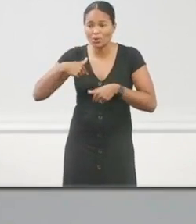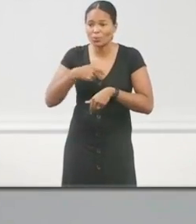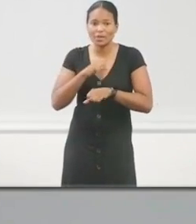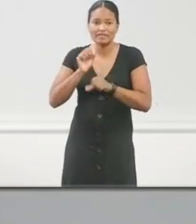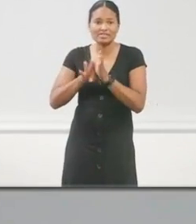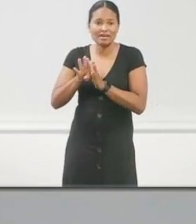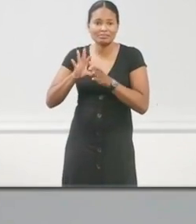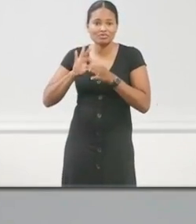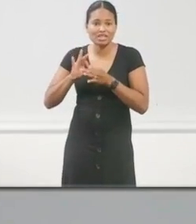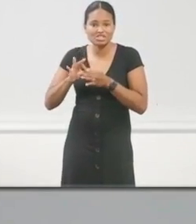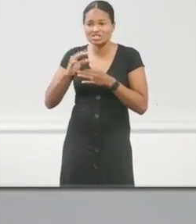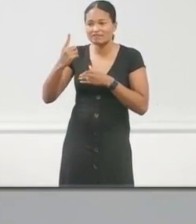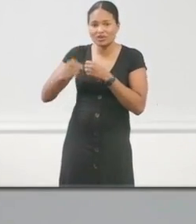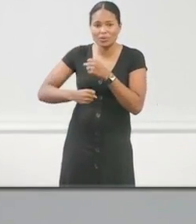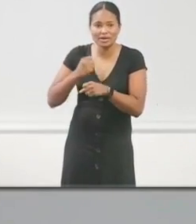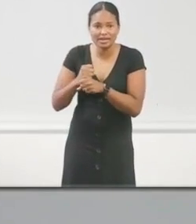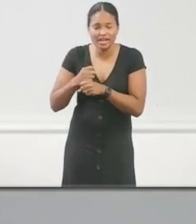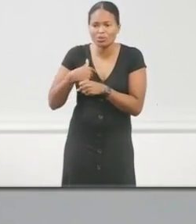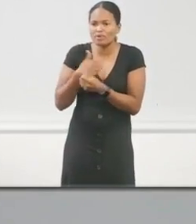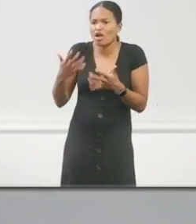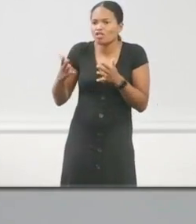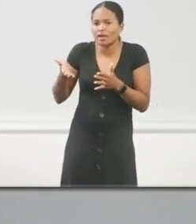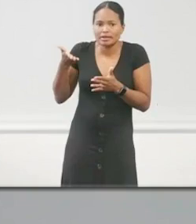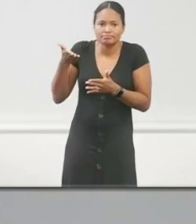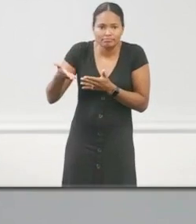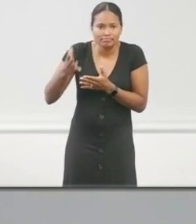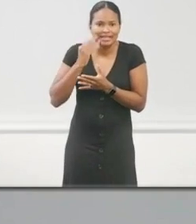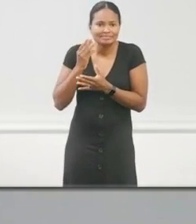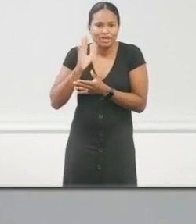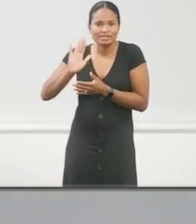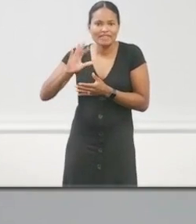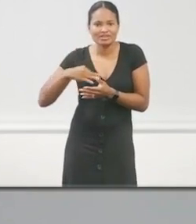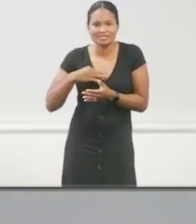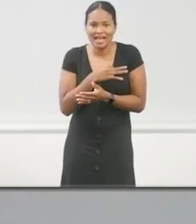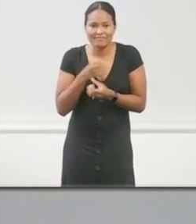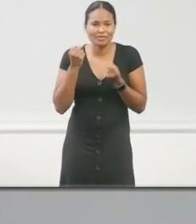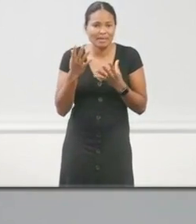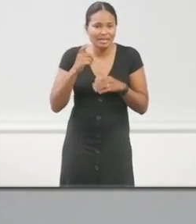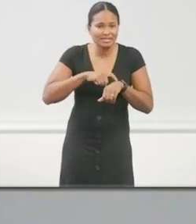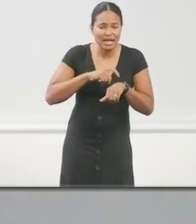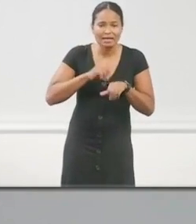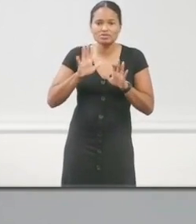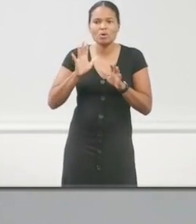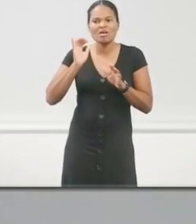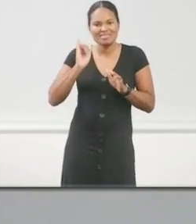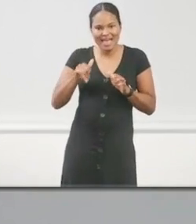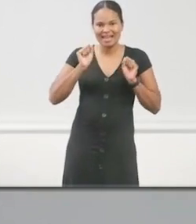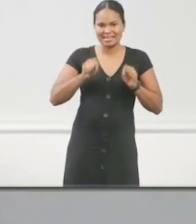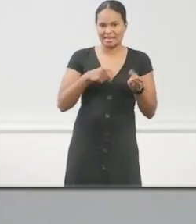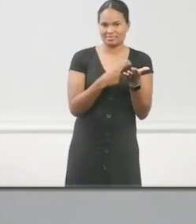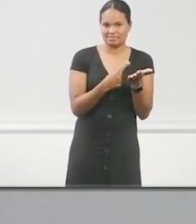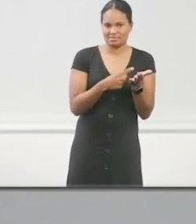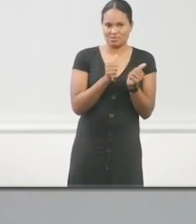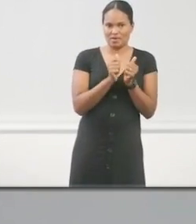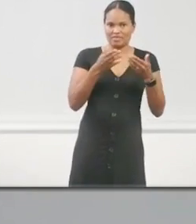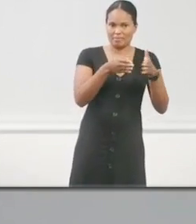a relationship. We've been out here 5 times already. We've done pre-planning with it. It's all that stuff that they can be talking about and putting in